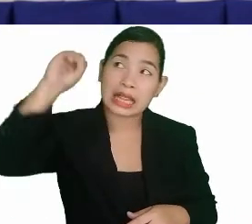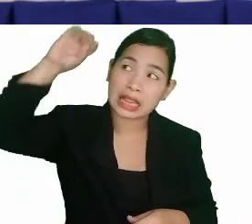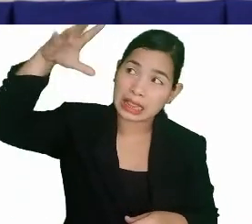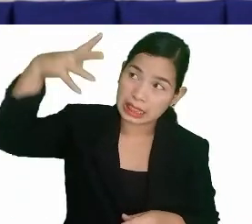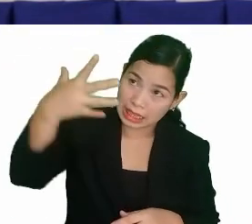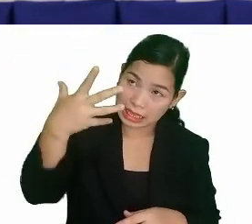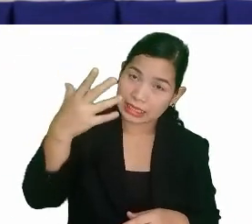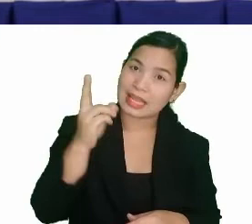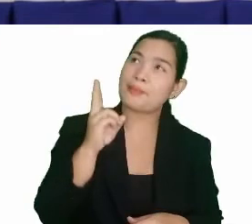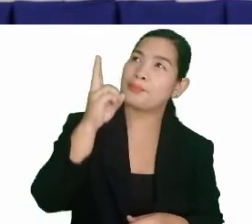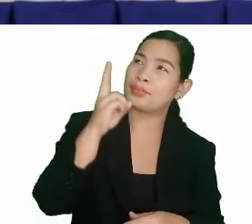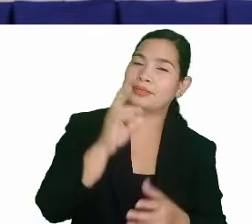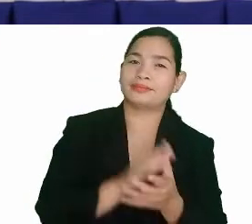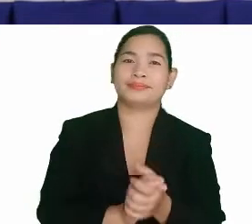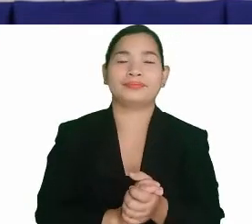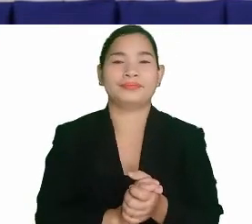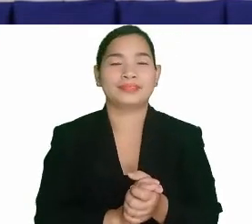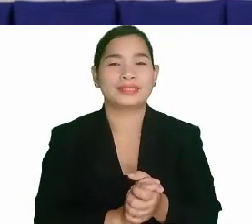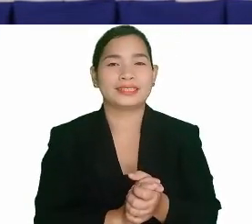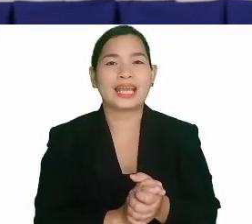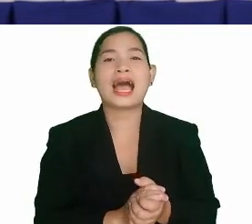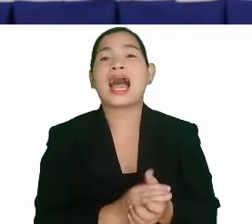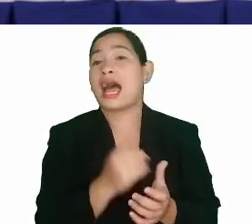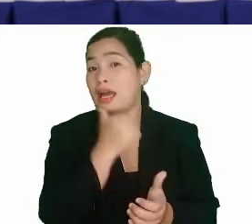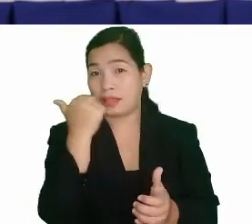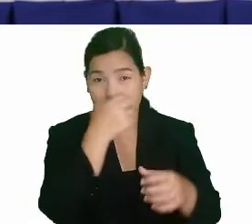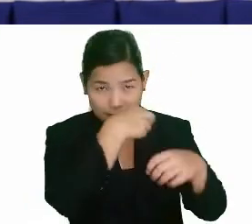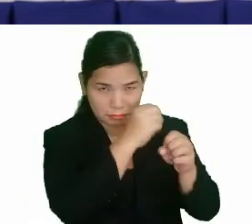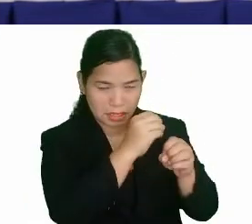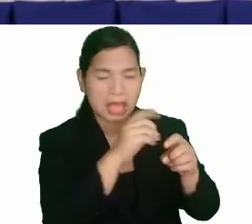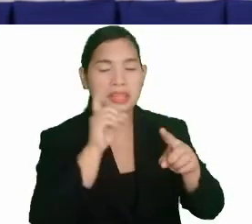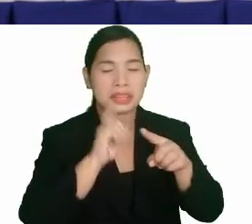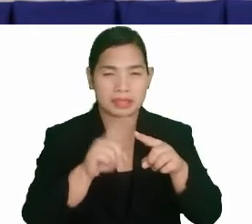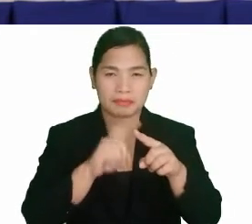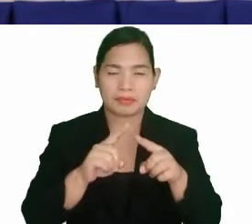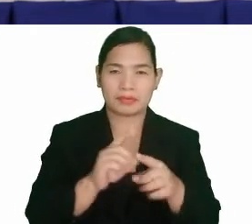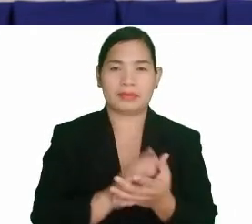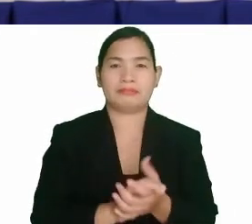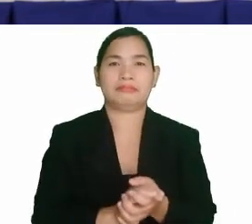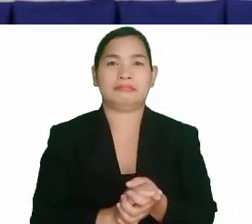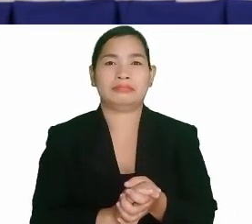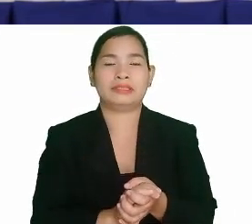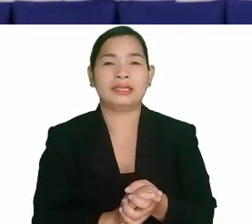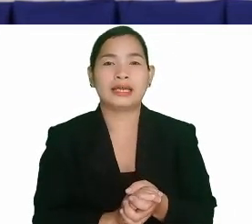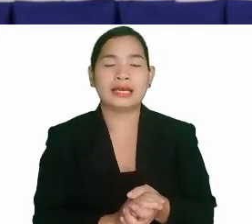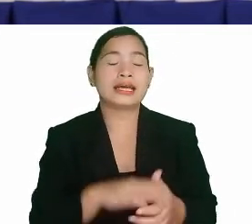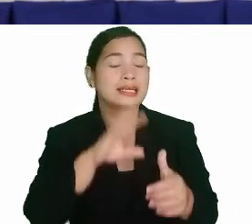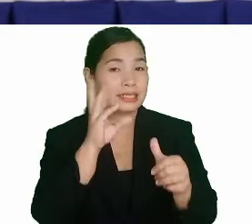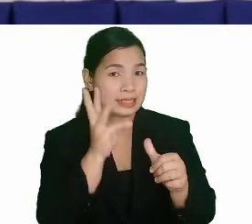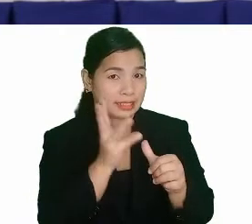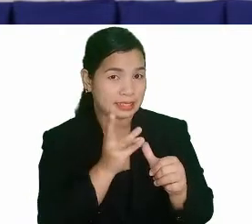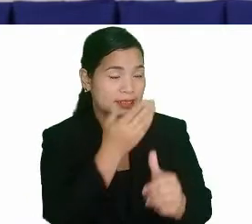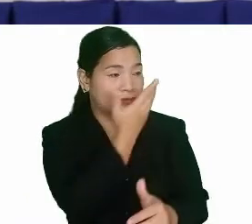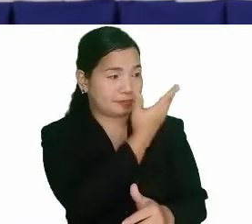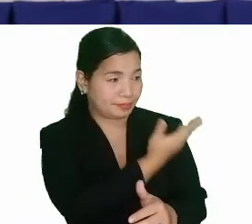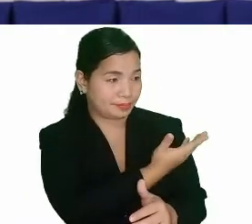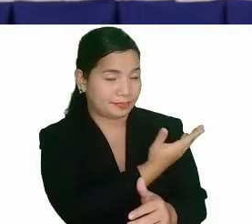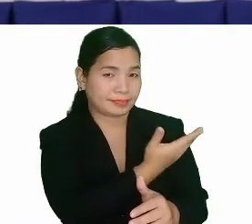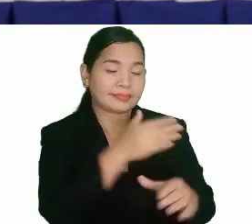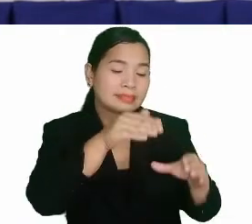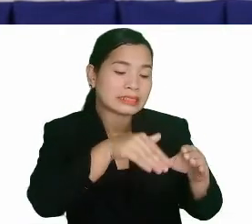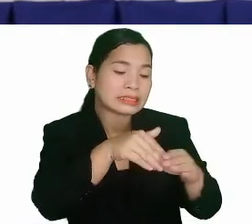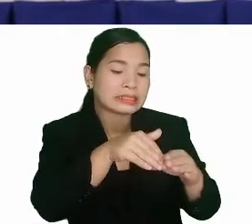upwards. In some microscopes, they have different source. Sixth, adjust the